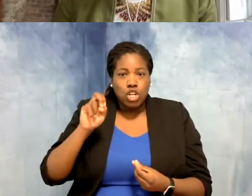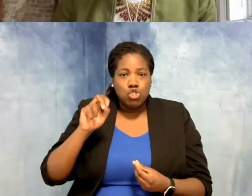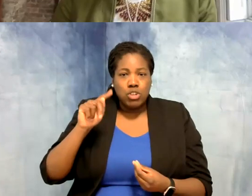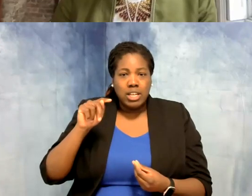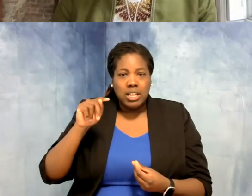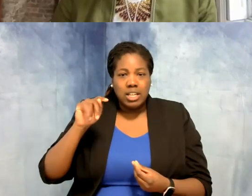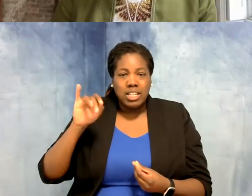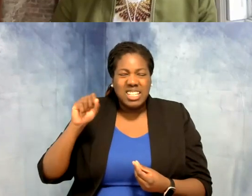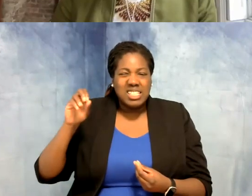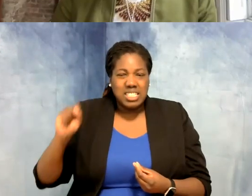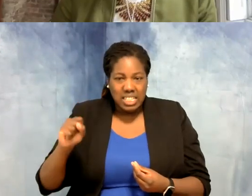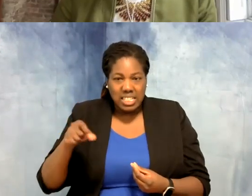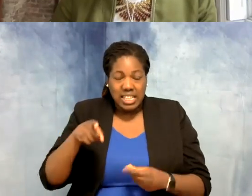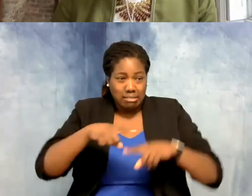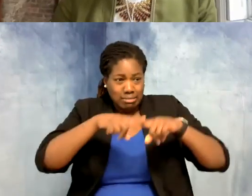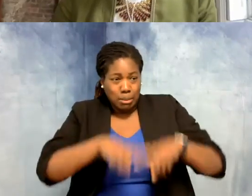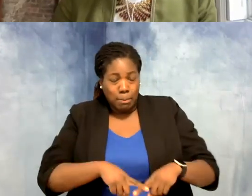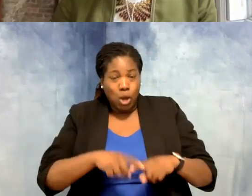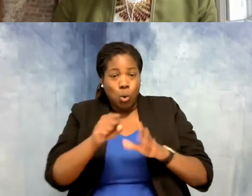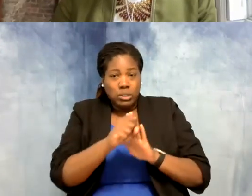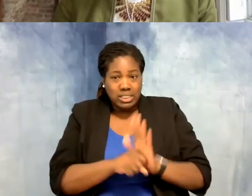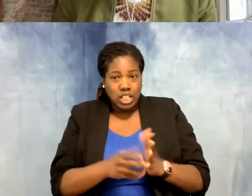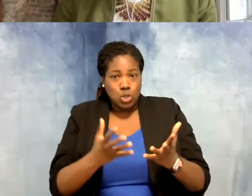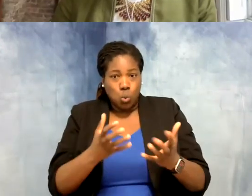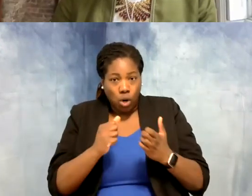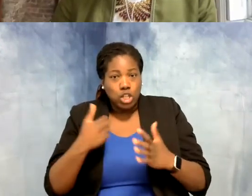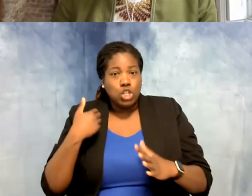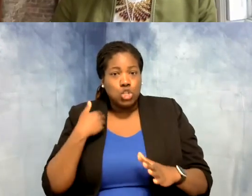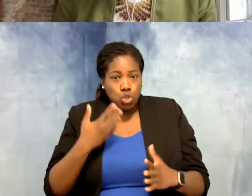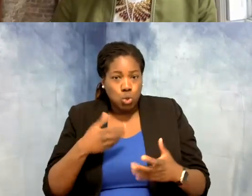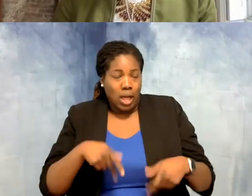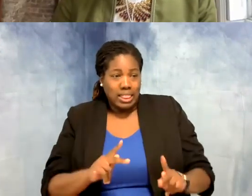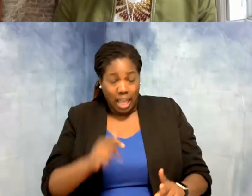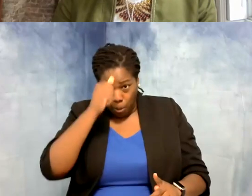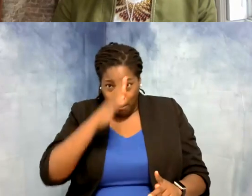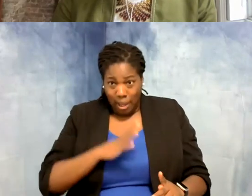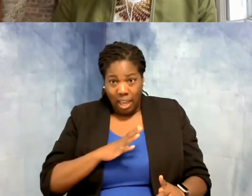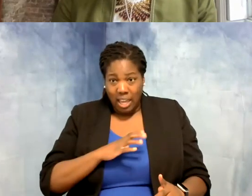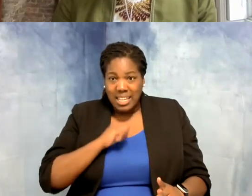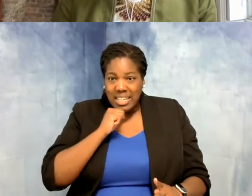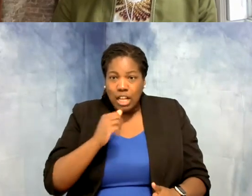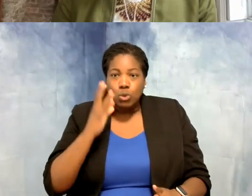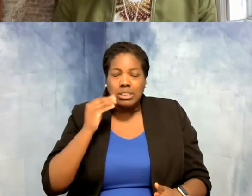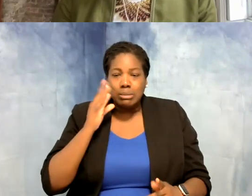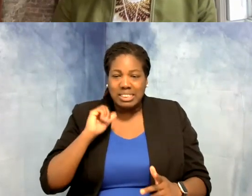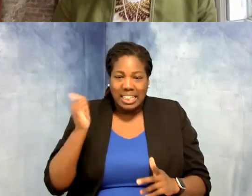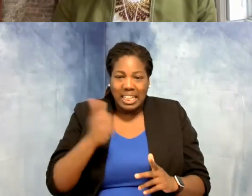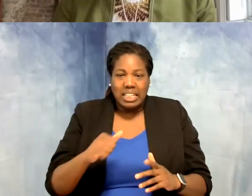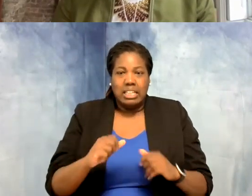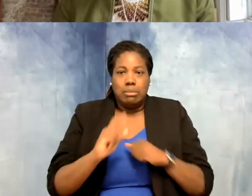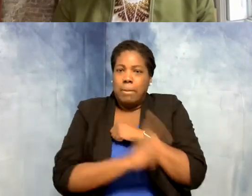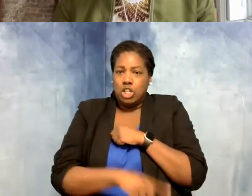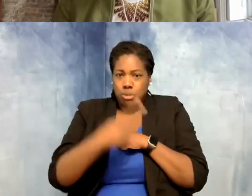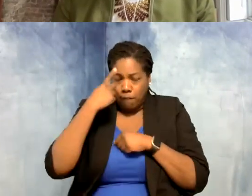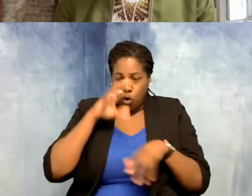when states continued to sanction marital rape and allow for men not to experience criminal punishment for doing